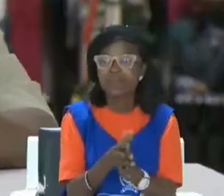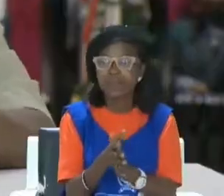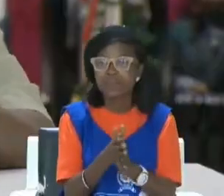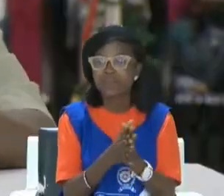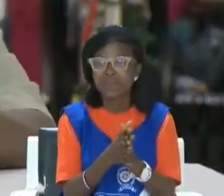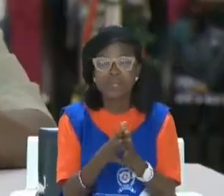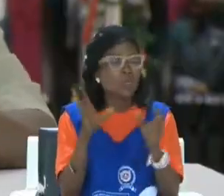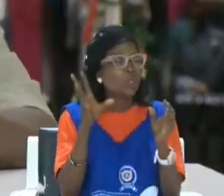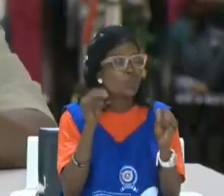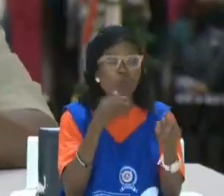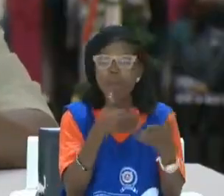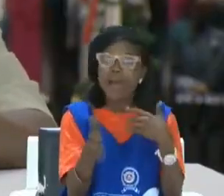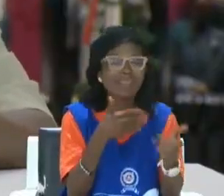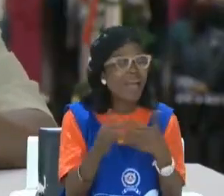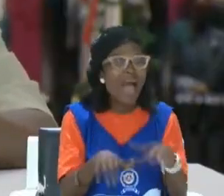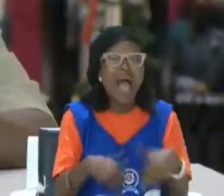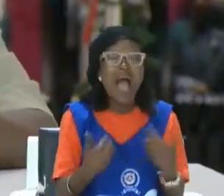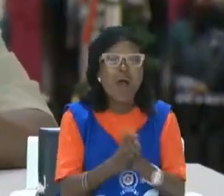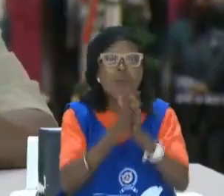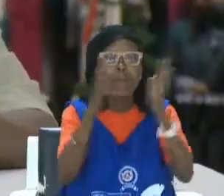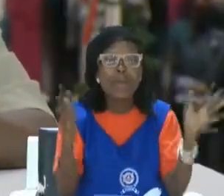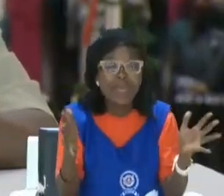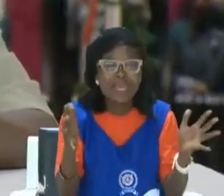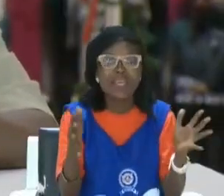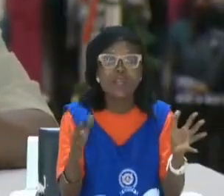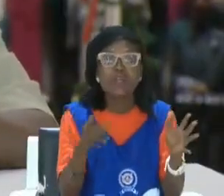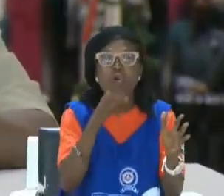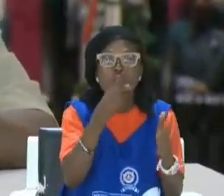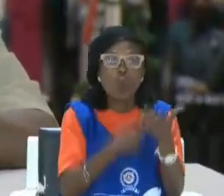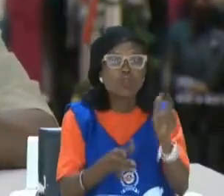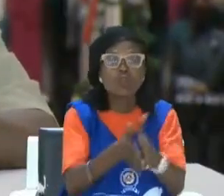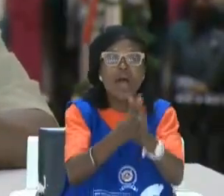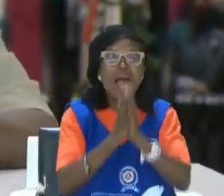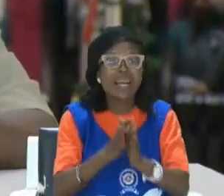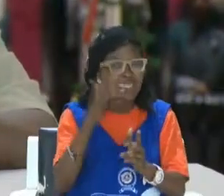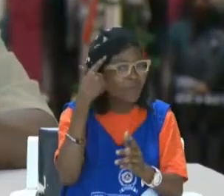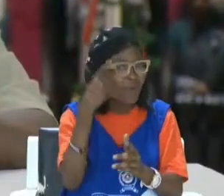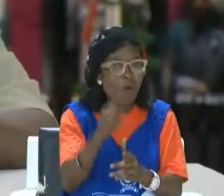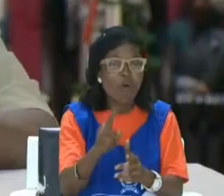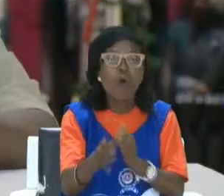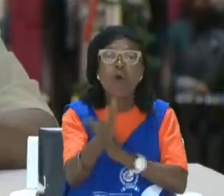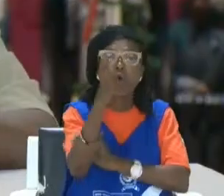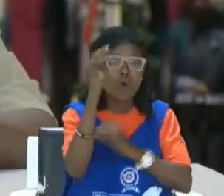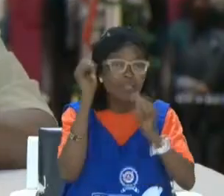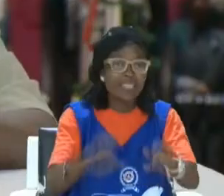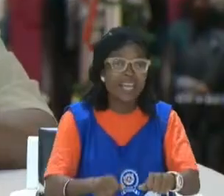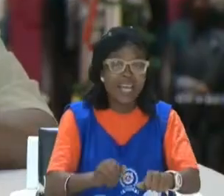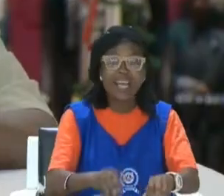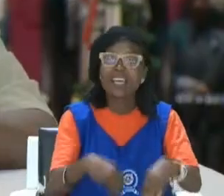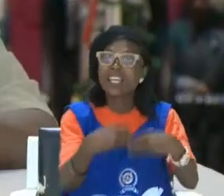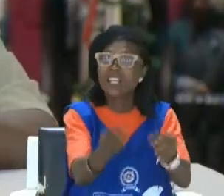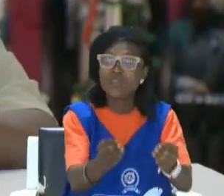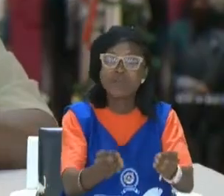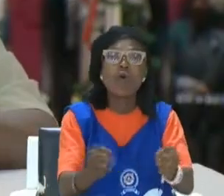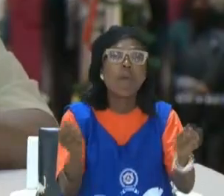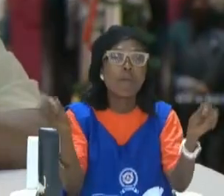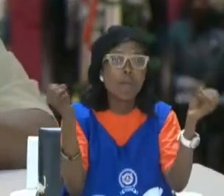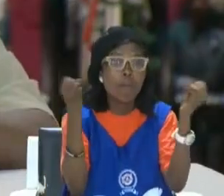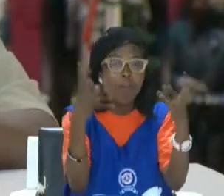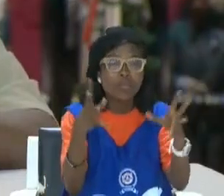No matter how big what you ask for, God can give you much bigger things.